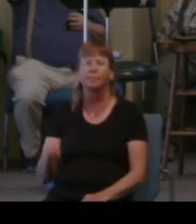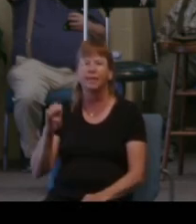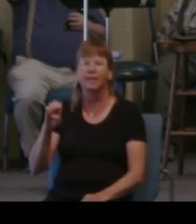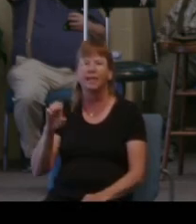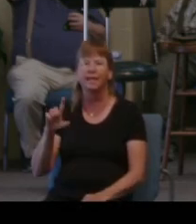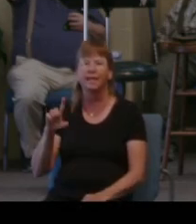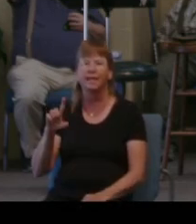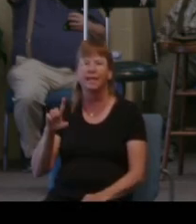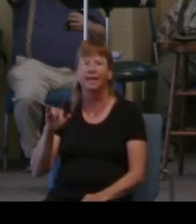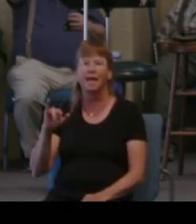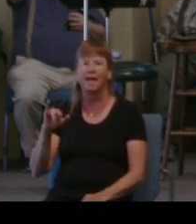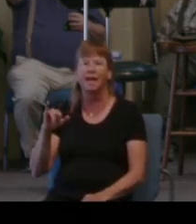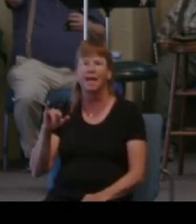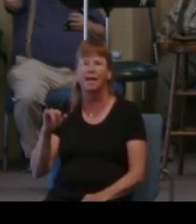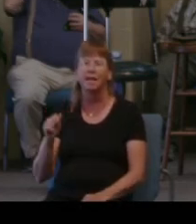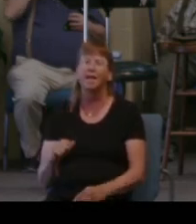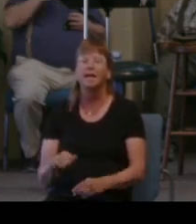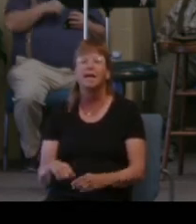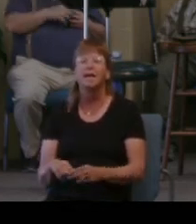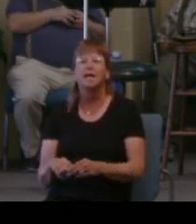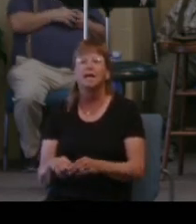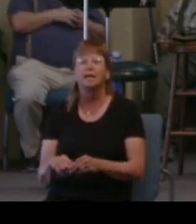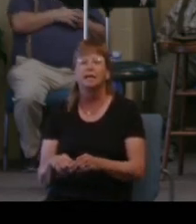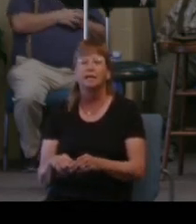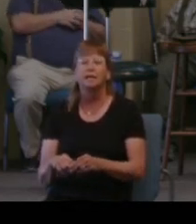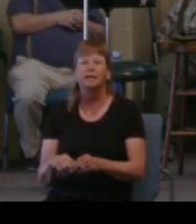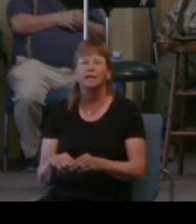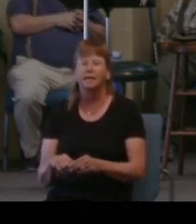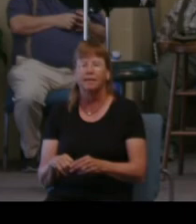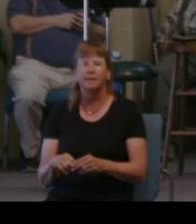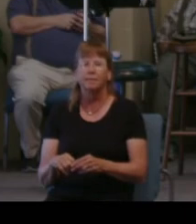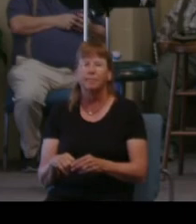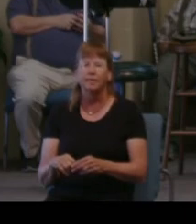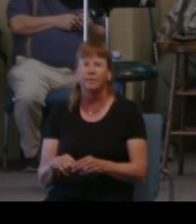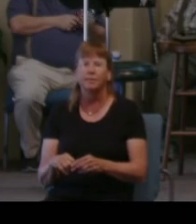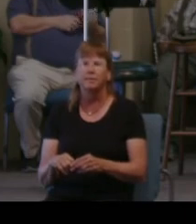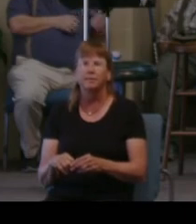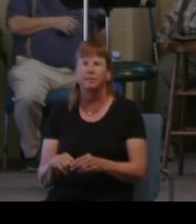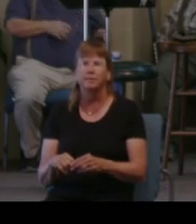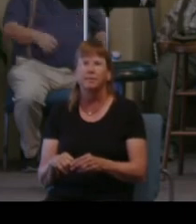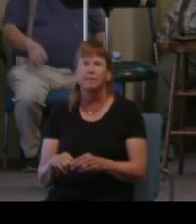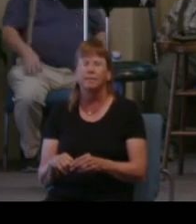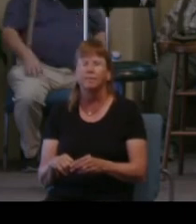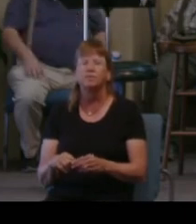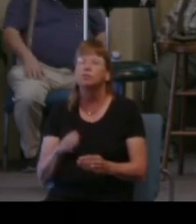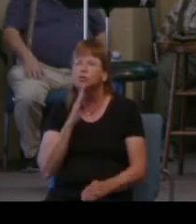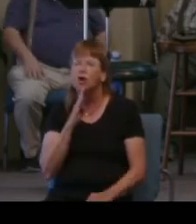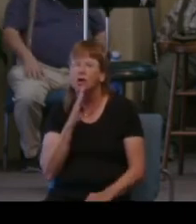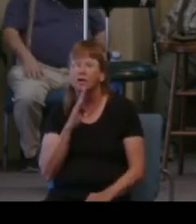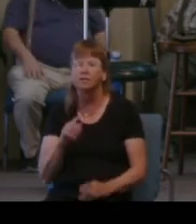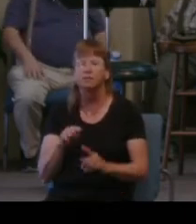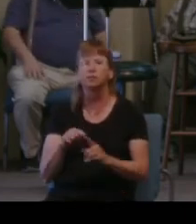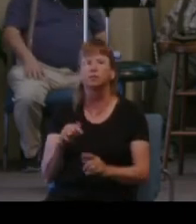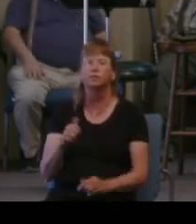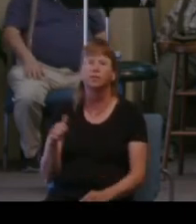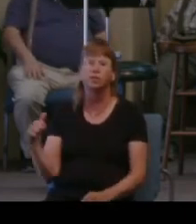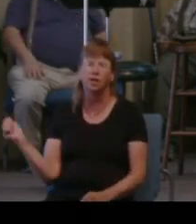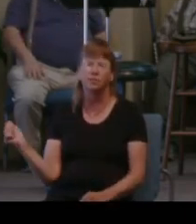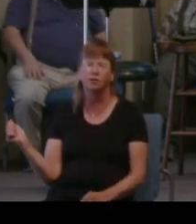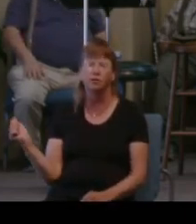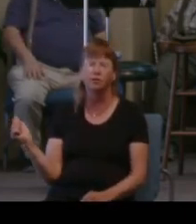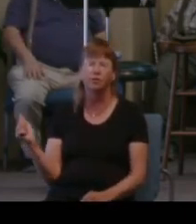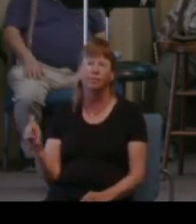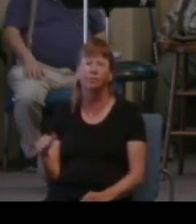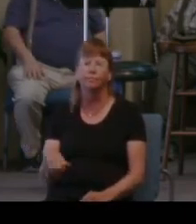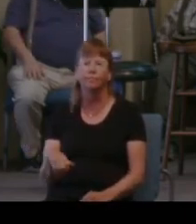want to get together with you. You've been reaching out to me. And they've been sitting down each week since the fourth week of school last semester, all